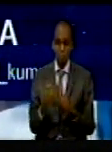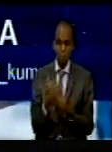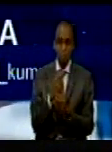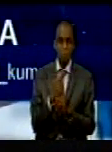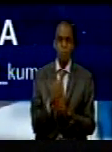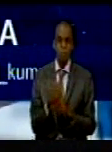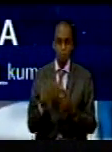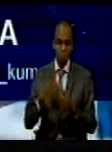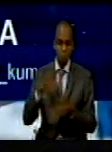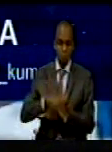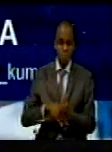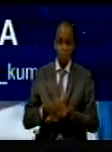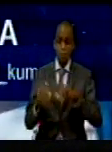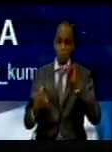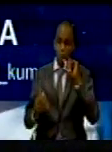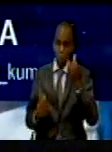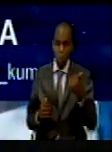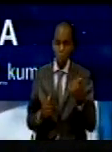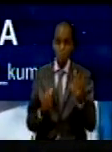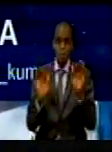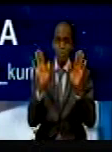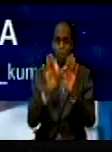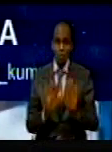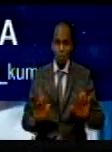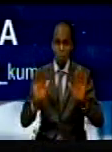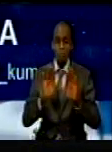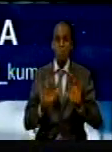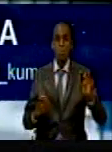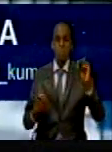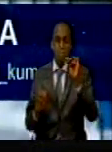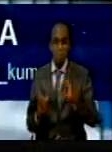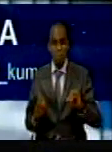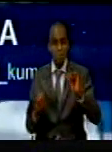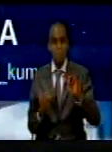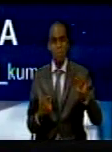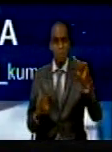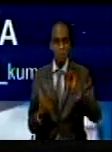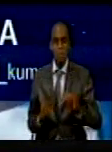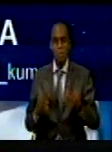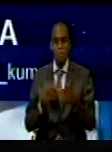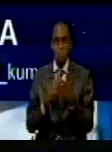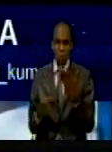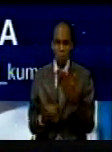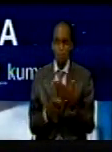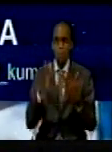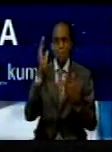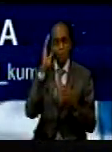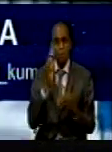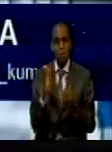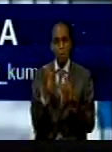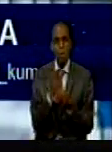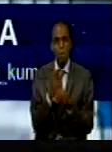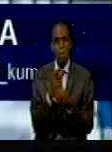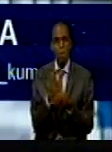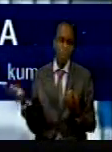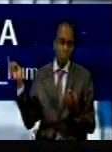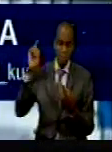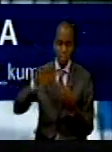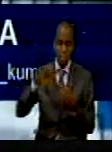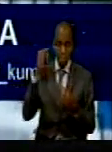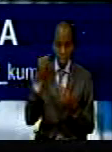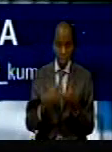tomorrow and Sunday and by Monday, Tuesday, the program will hold to the very end of the